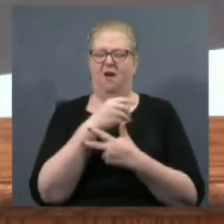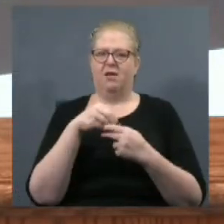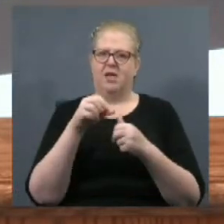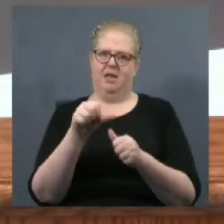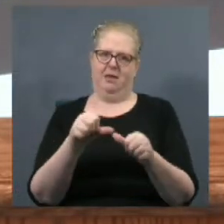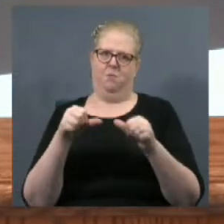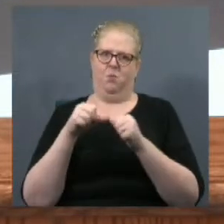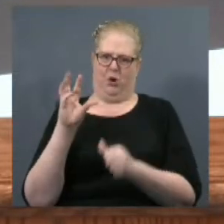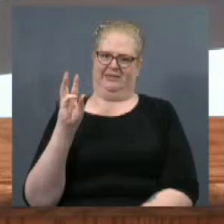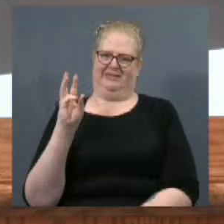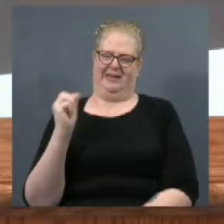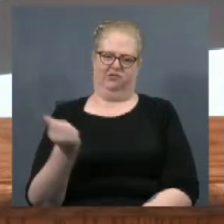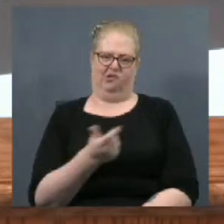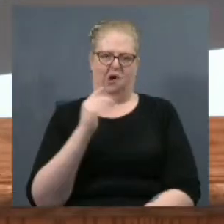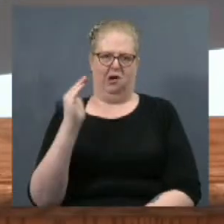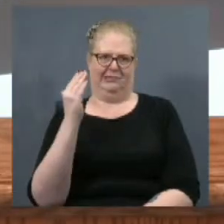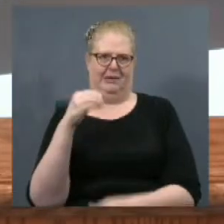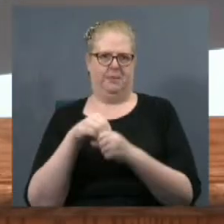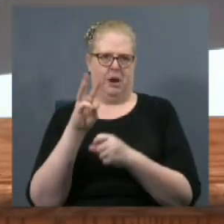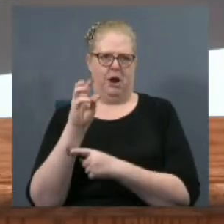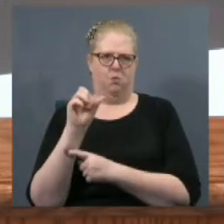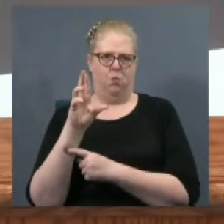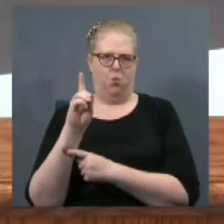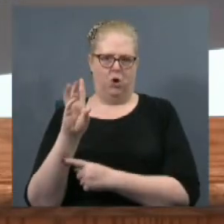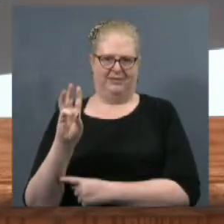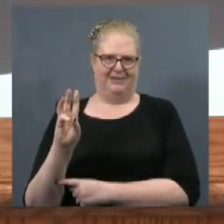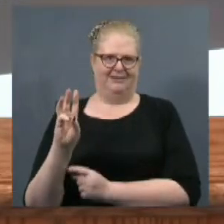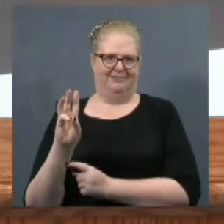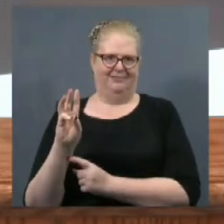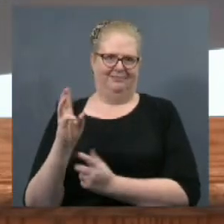these projects are in Ward 6, not that, yeah.